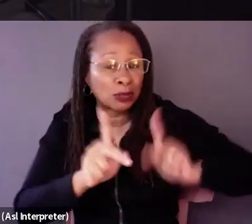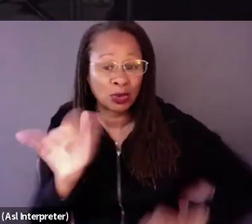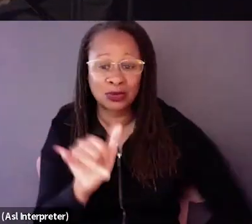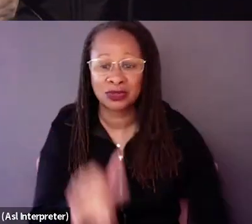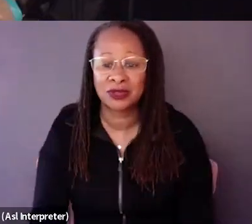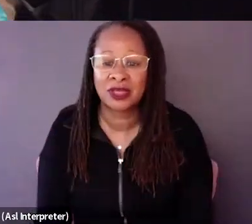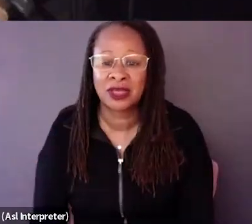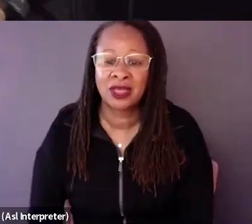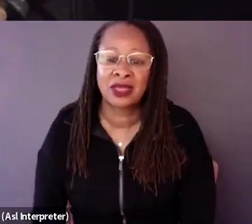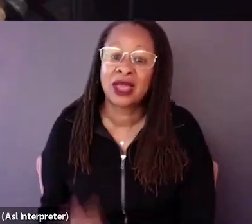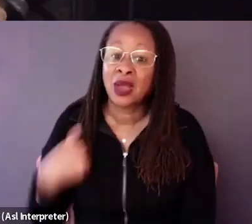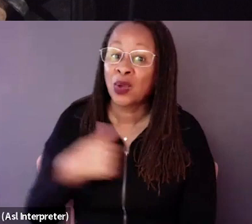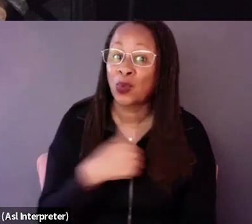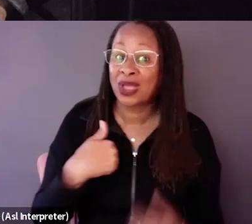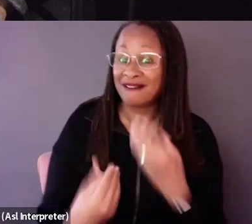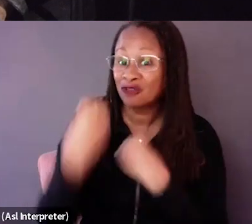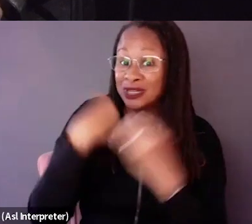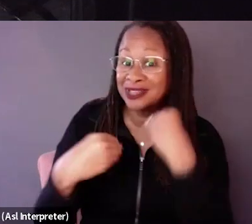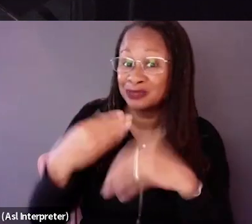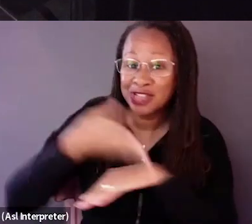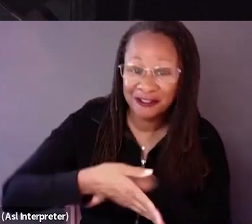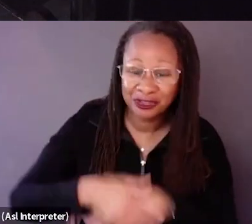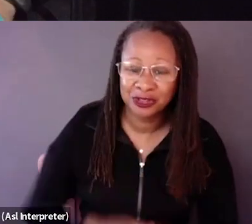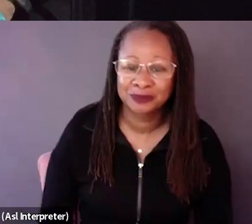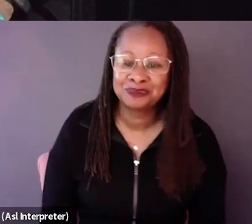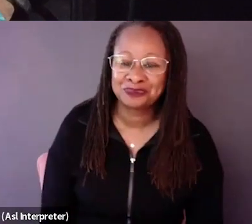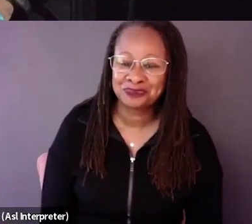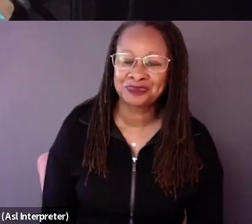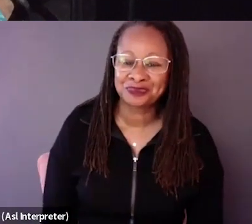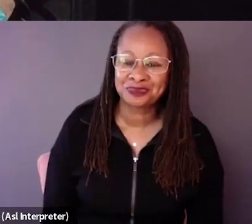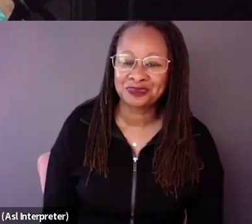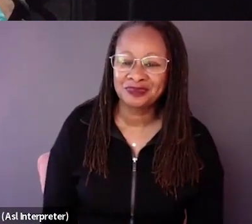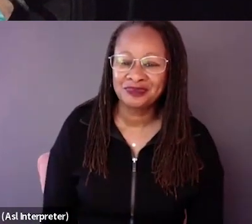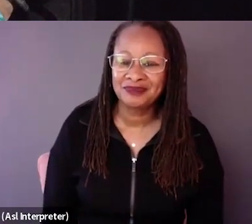So even those who voted against the bill were sent this money,